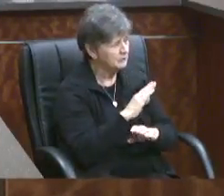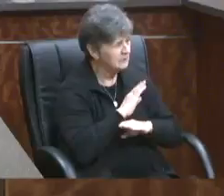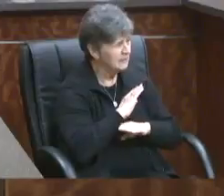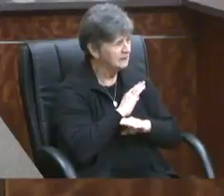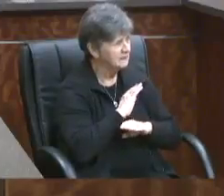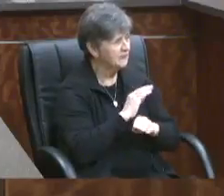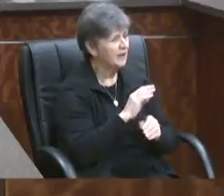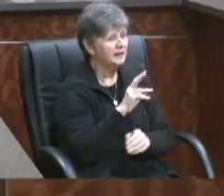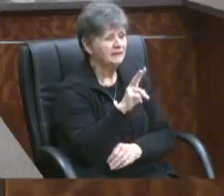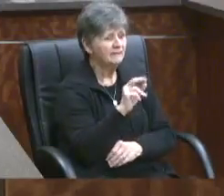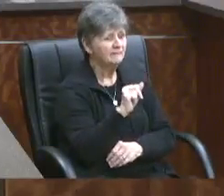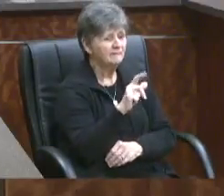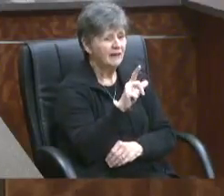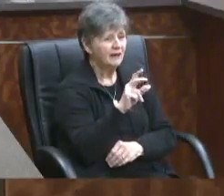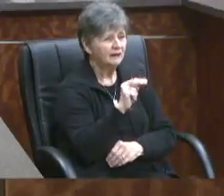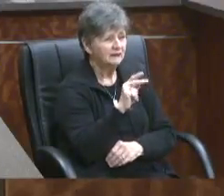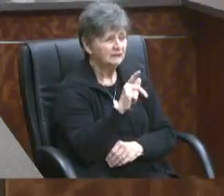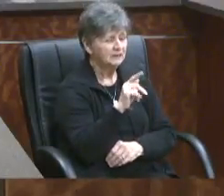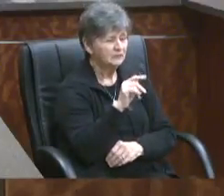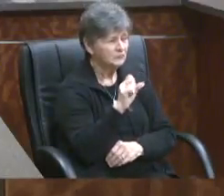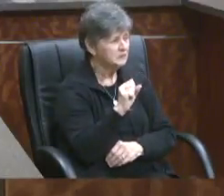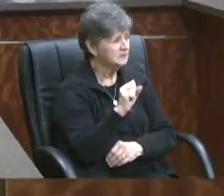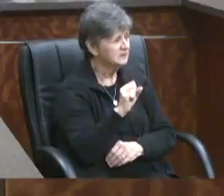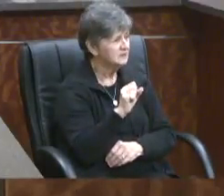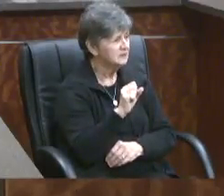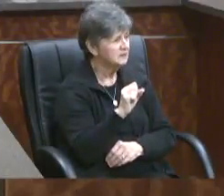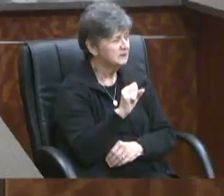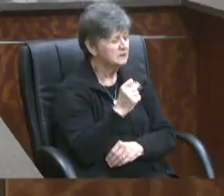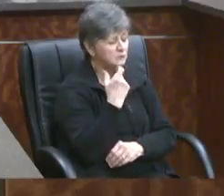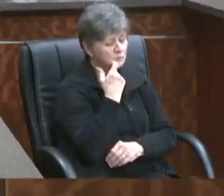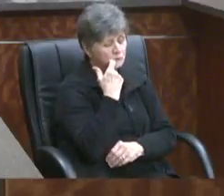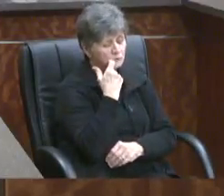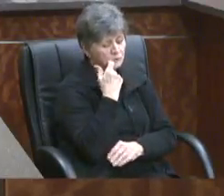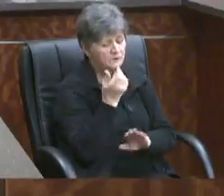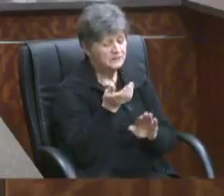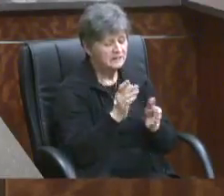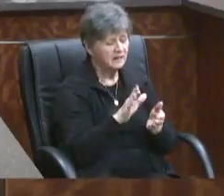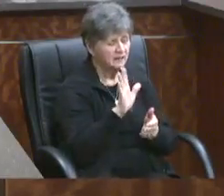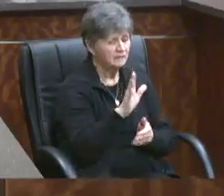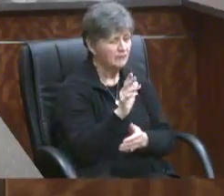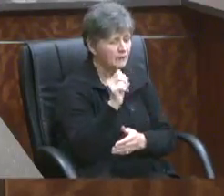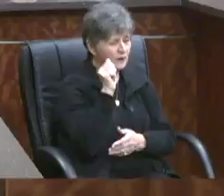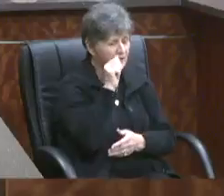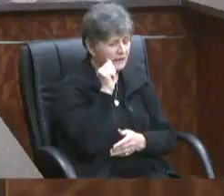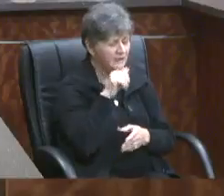Valerie Nicholas on the recent passing of her aunt in Virginia.